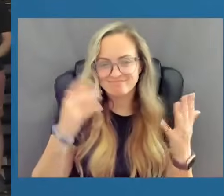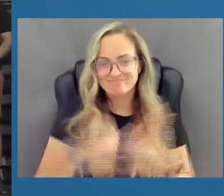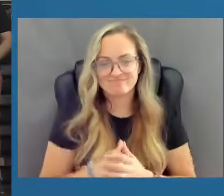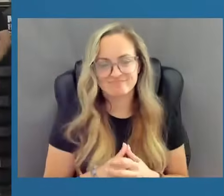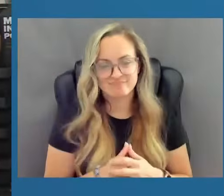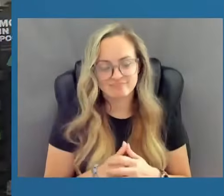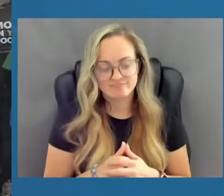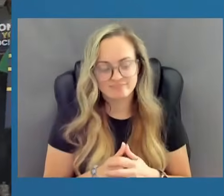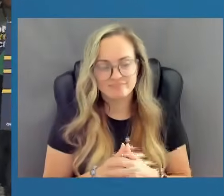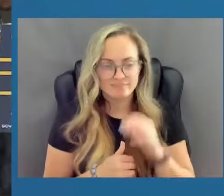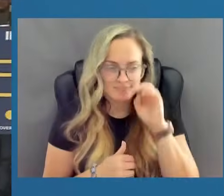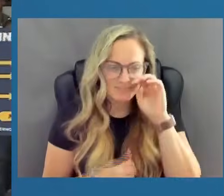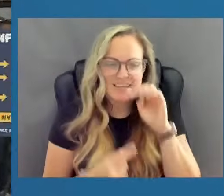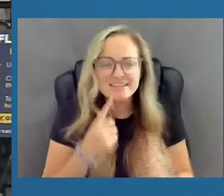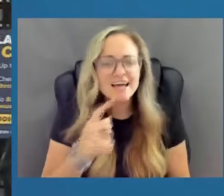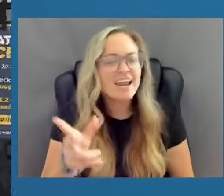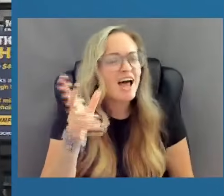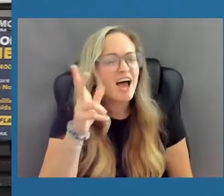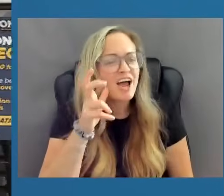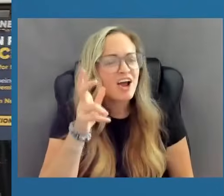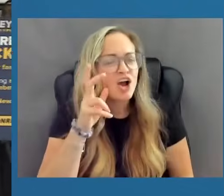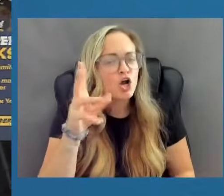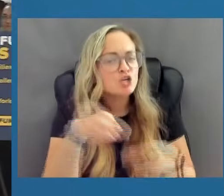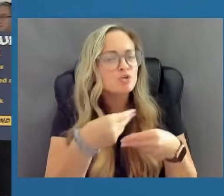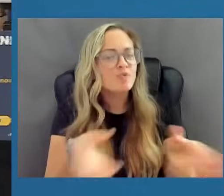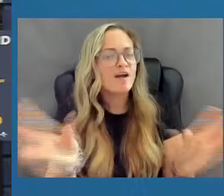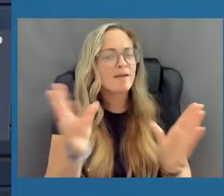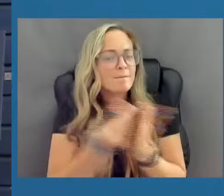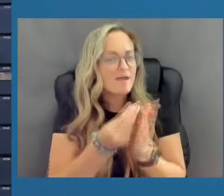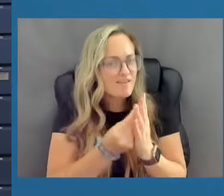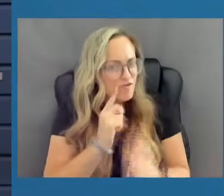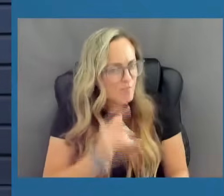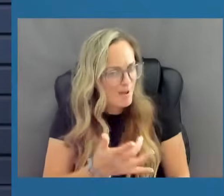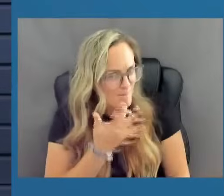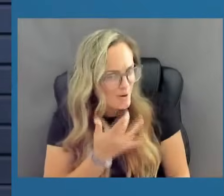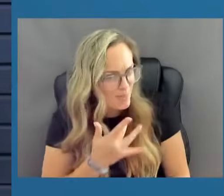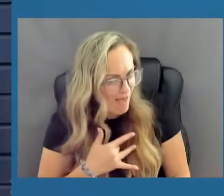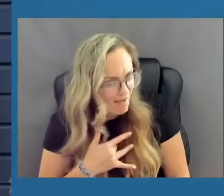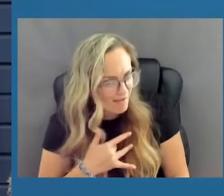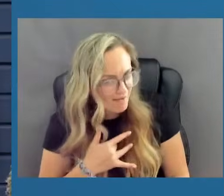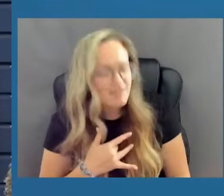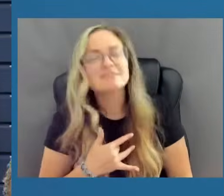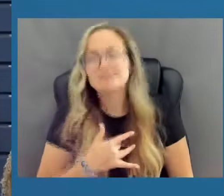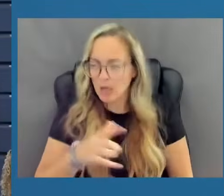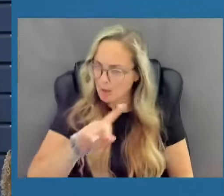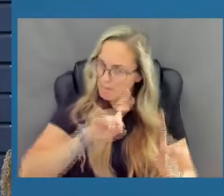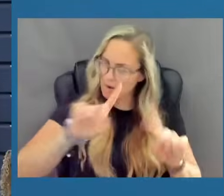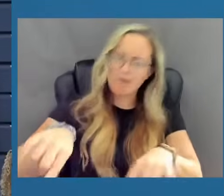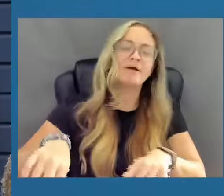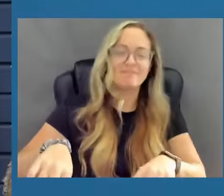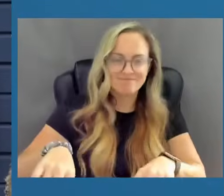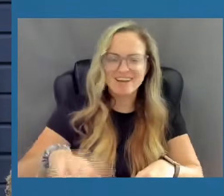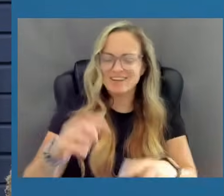He said, I heard you're handing out money for my birthday. I said, yes, I'm coming over. This is all about you, Mr. McDonald.